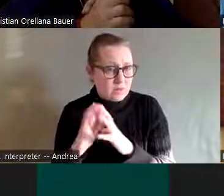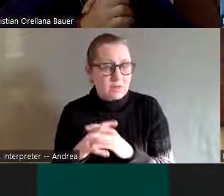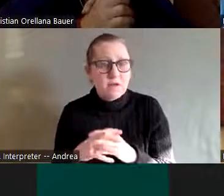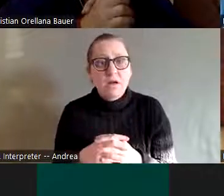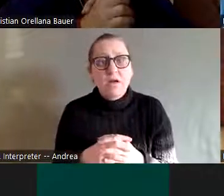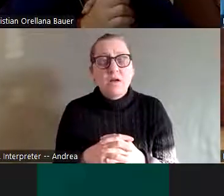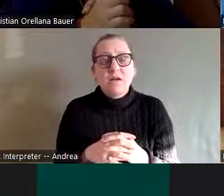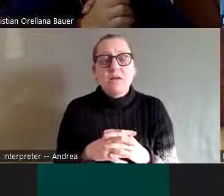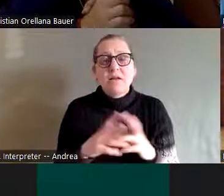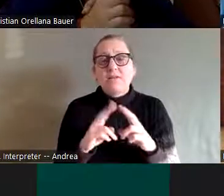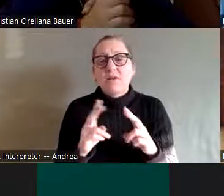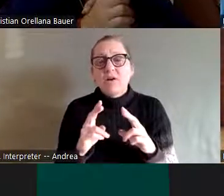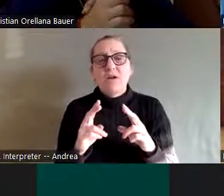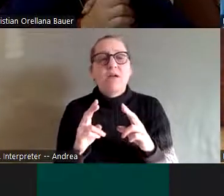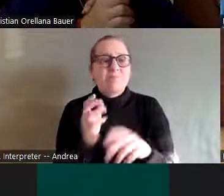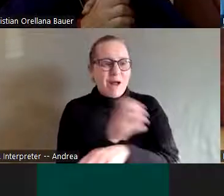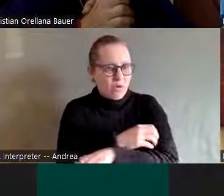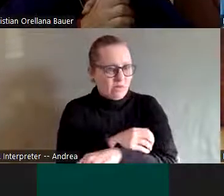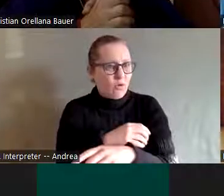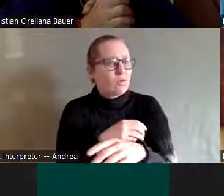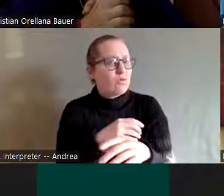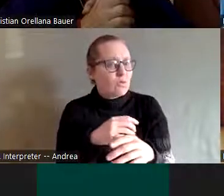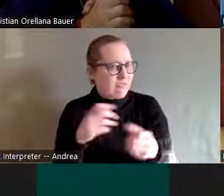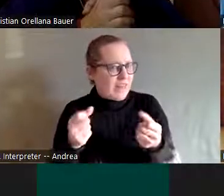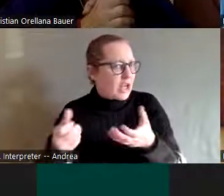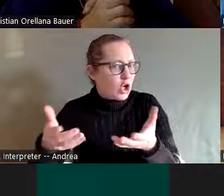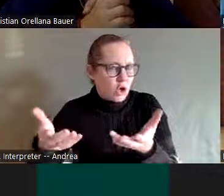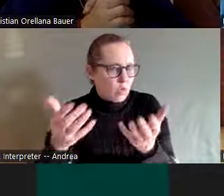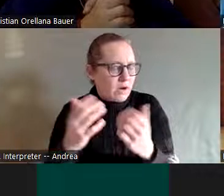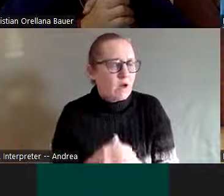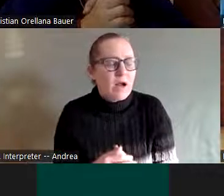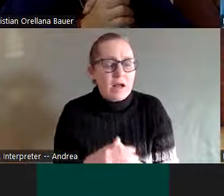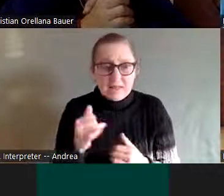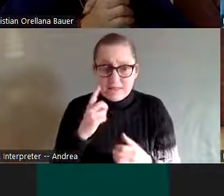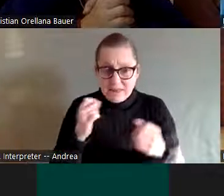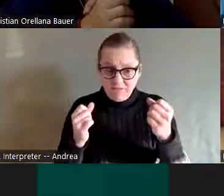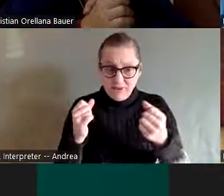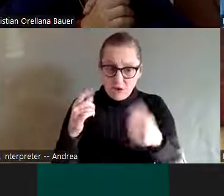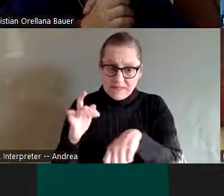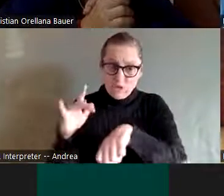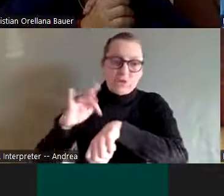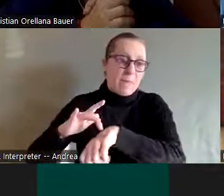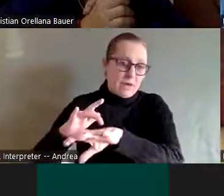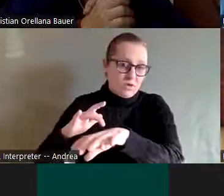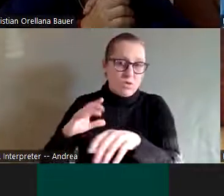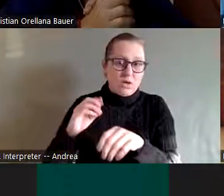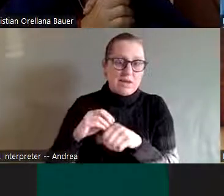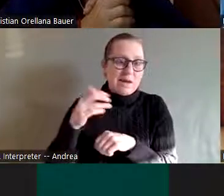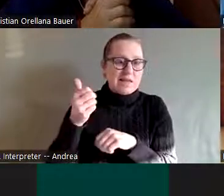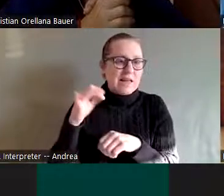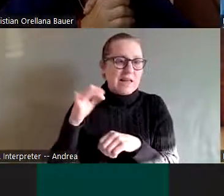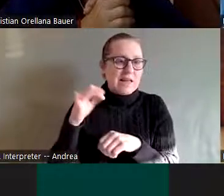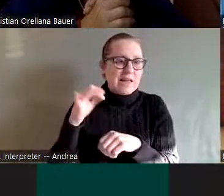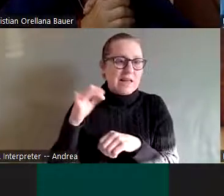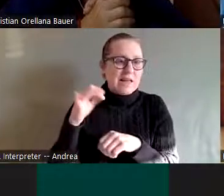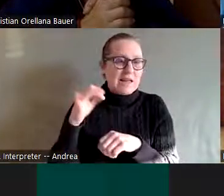is a very powerful vehicle. And so I just, and it's a vehicle I need to tap into in the next 18 months. So